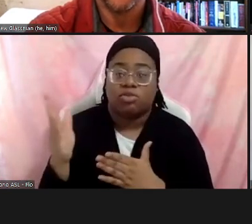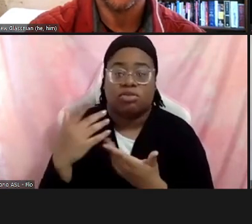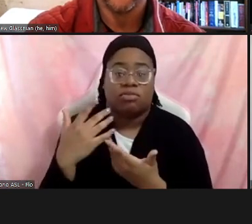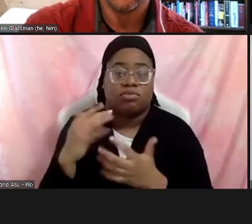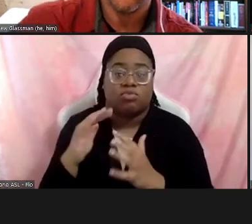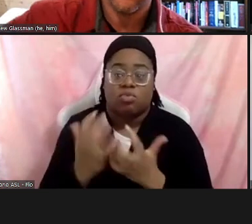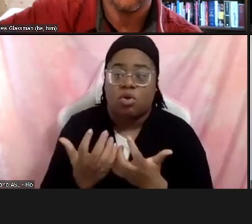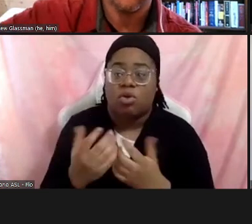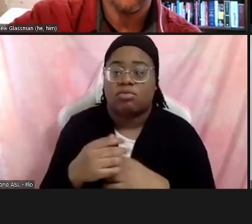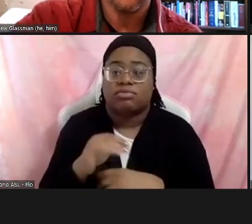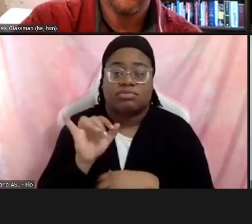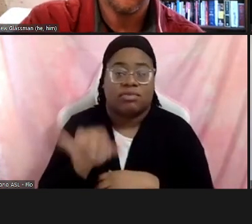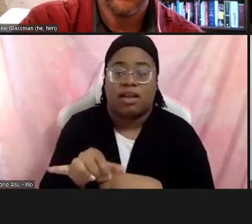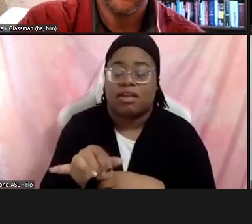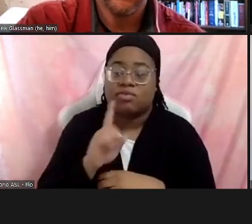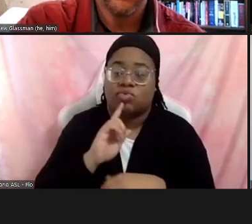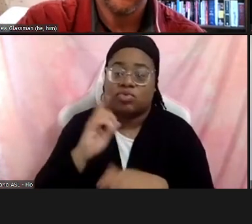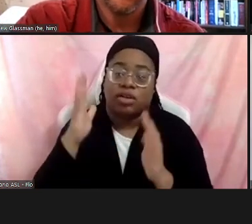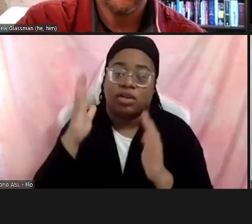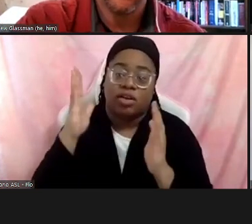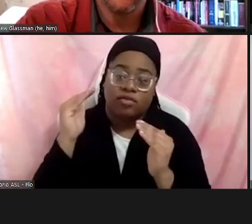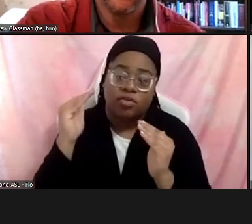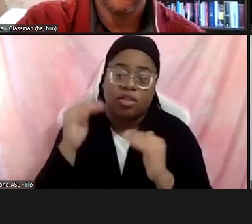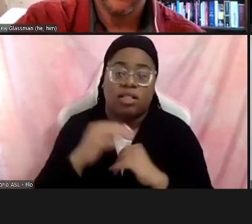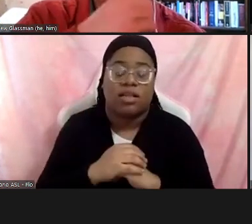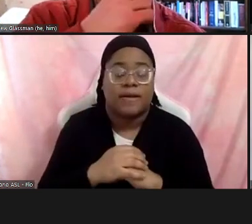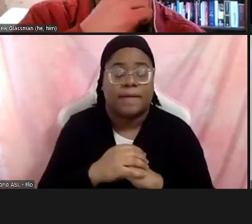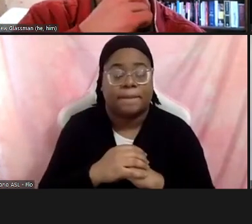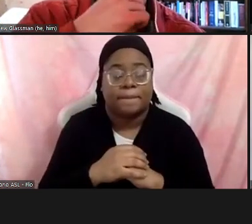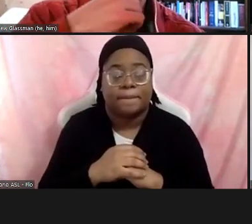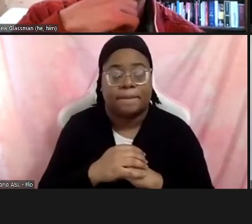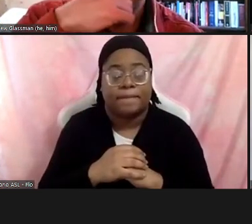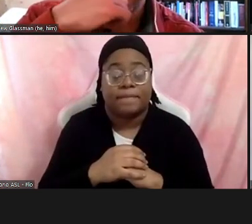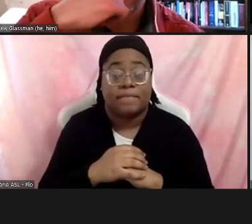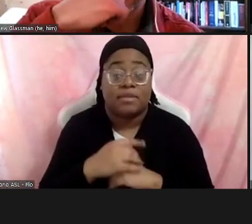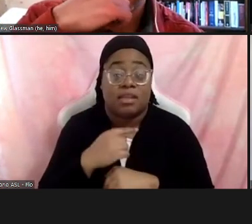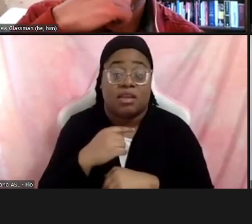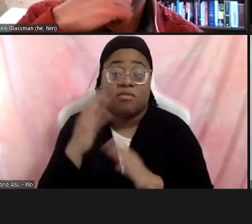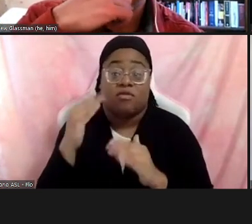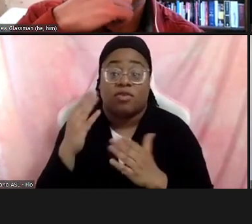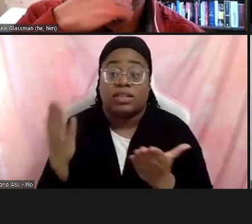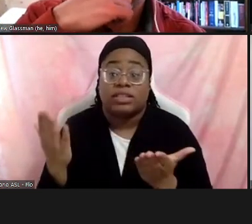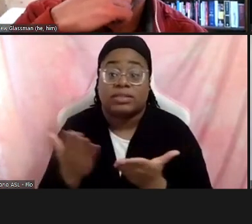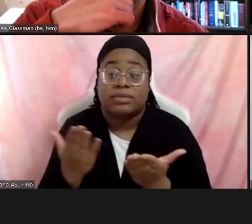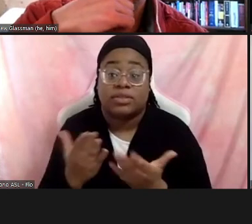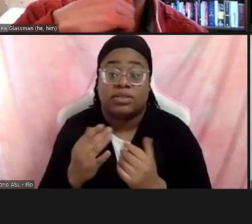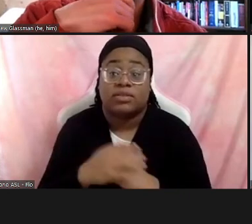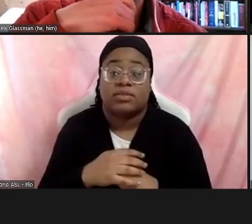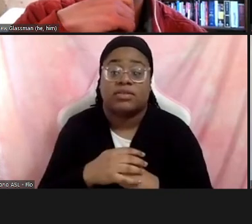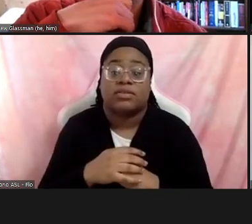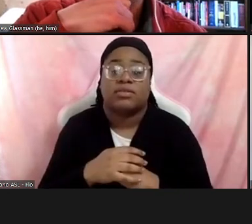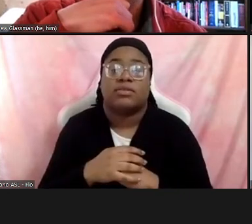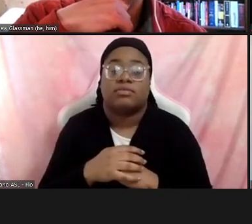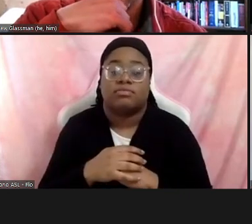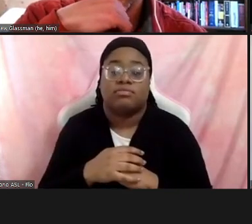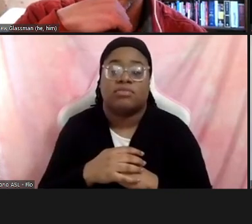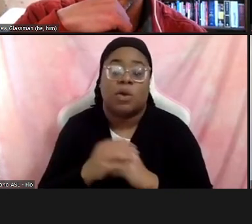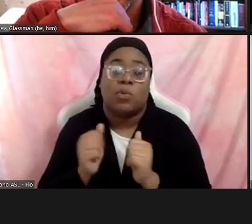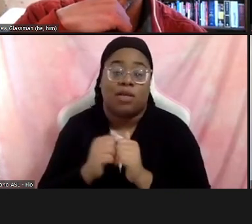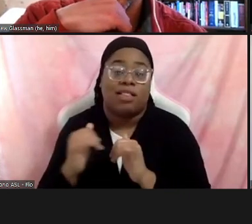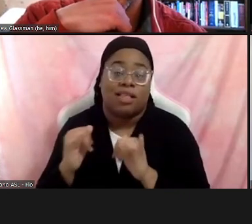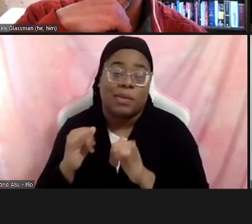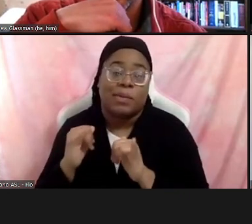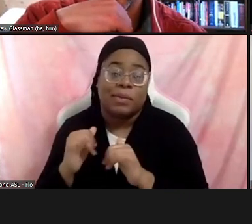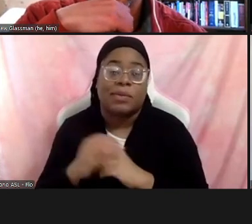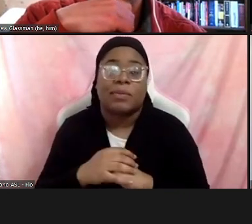And so I'm very hopeful, and I'm very hopeful because I'm here at Art Co-op with like-minded people who really